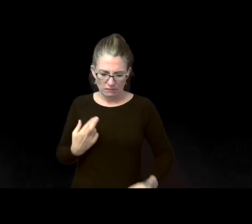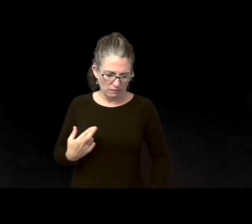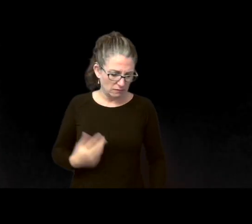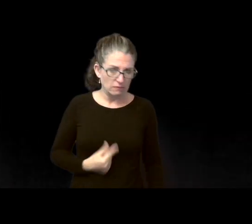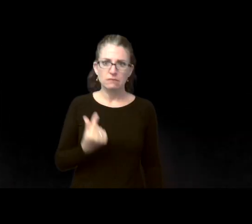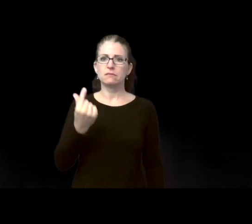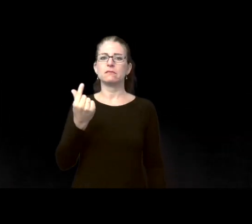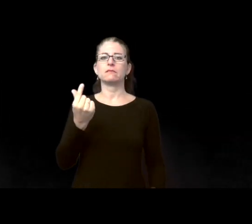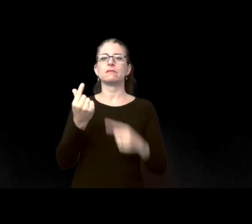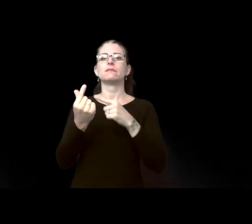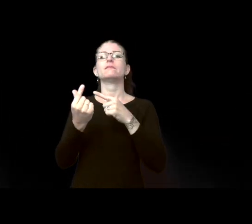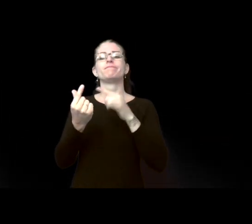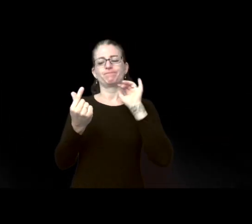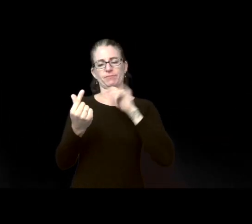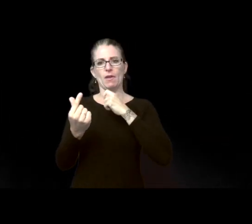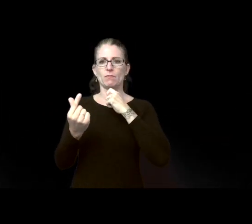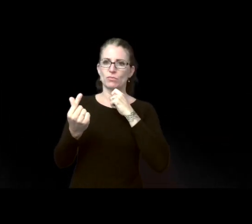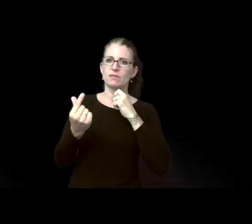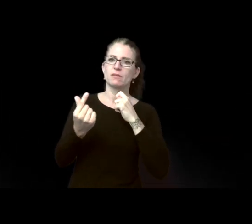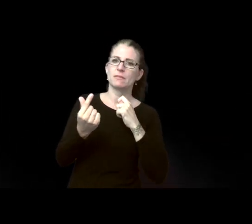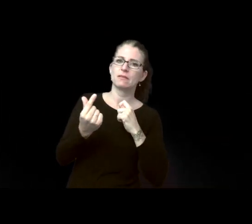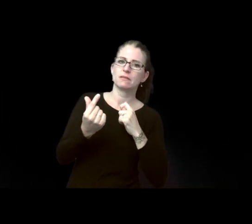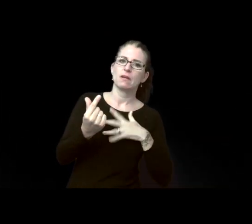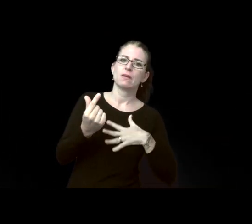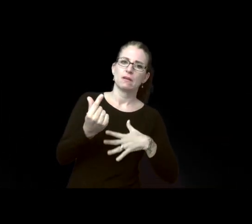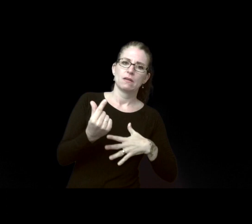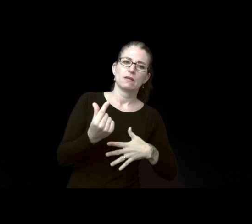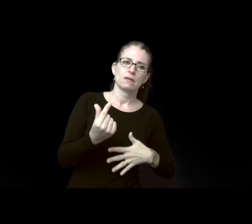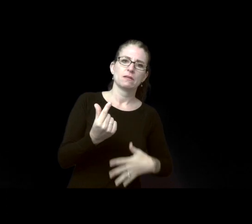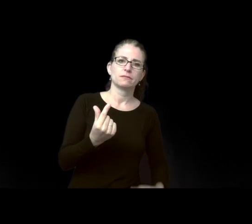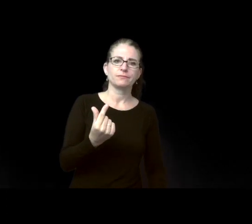recently isolated the thing that is bringing me down.